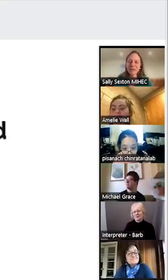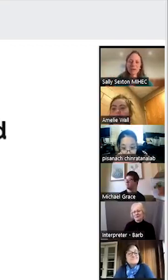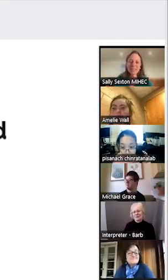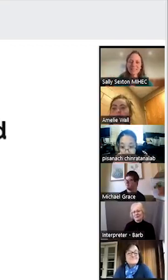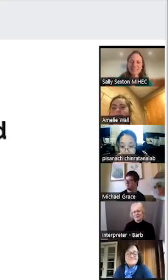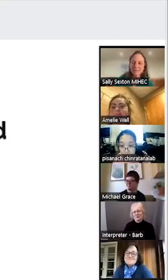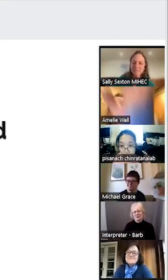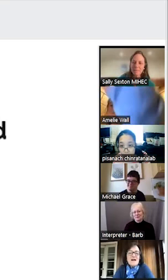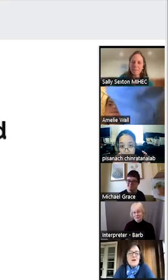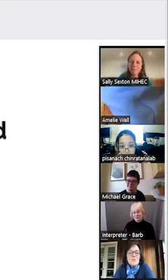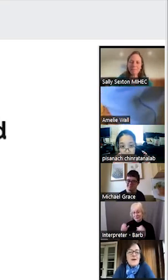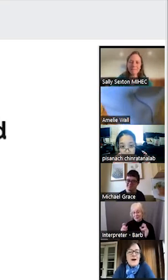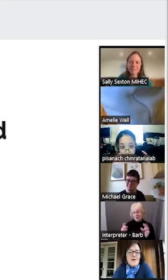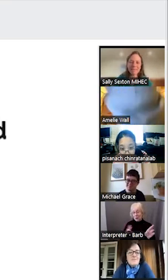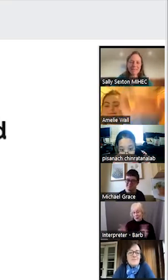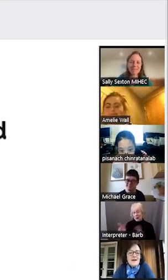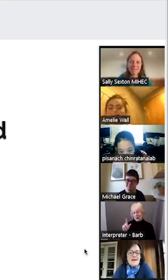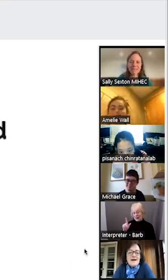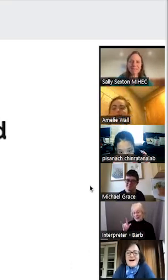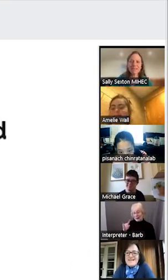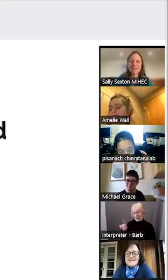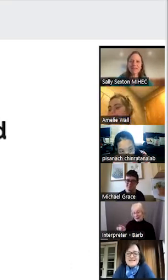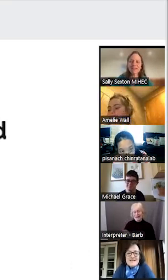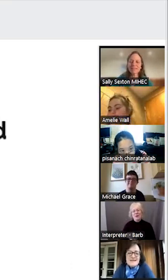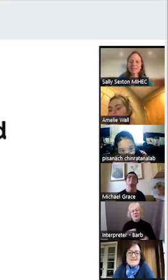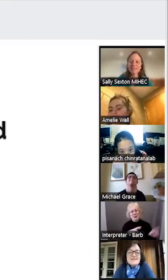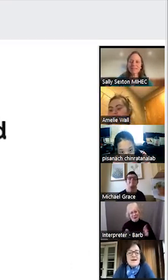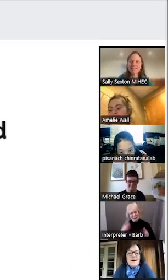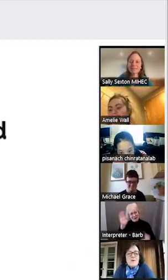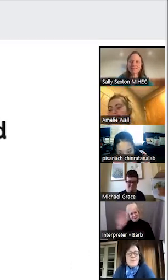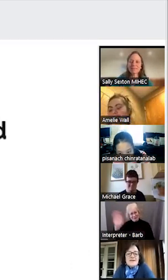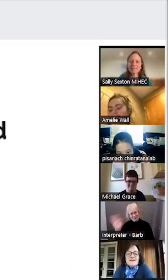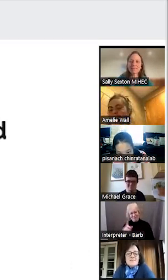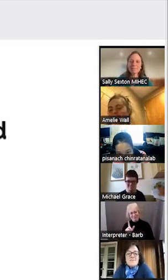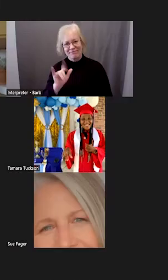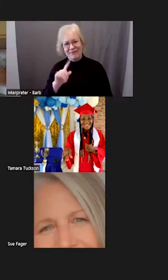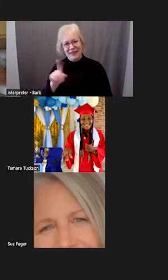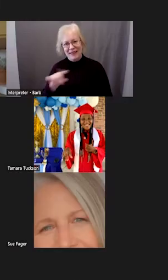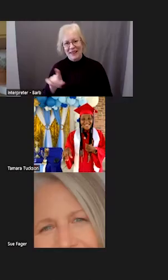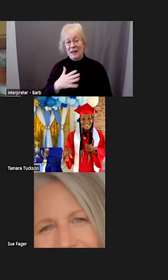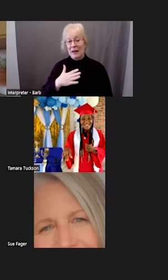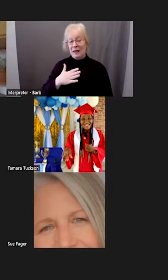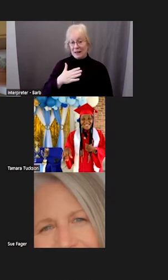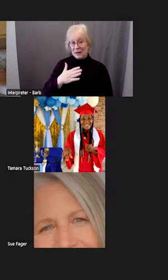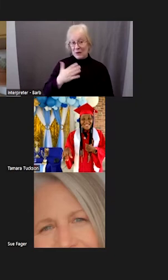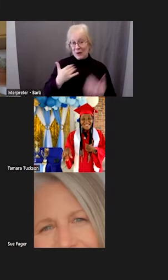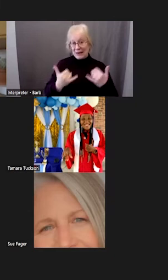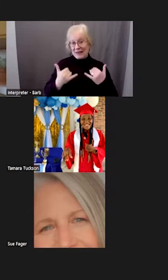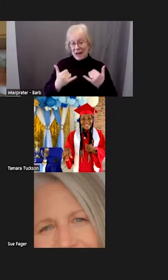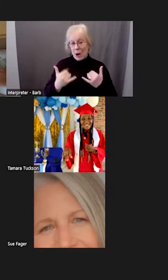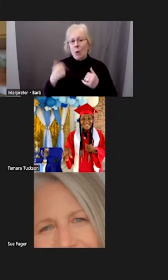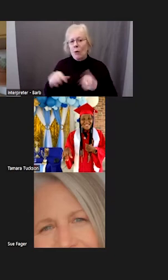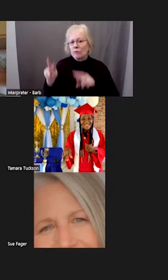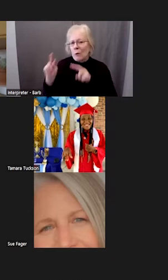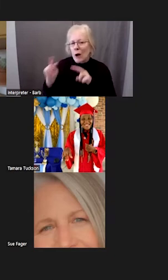Okay, are we ready, Liz? We are ready. Hi, this is Liz. Well, my team members are watching for questions in